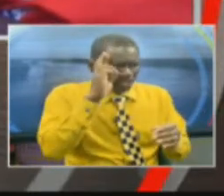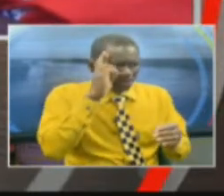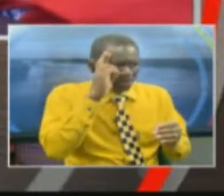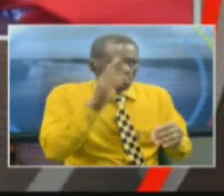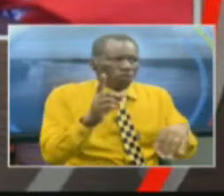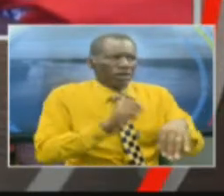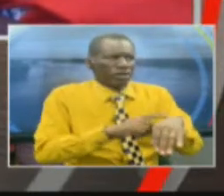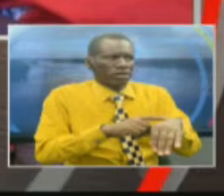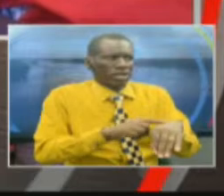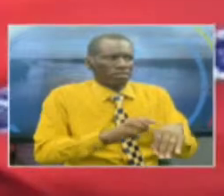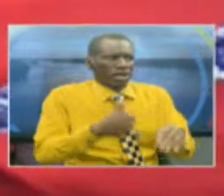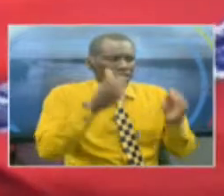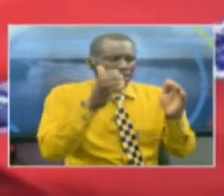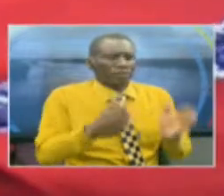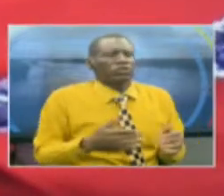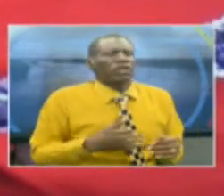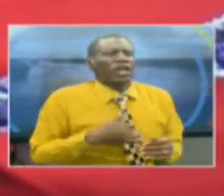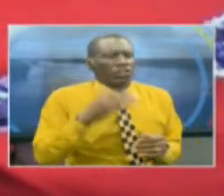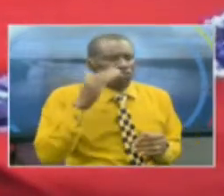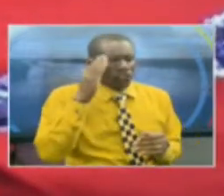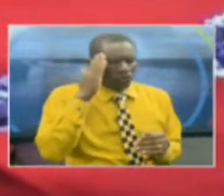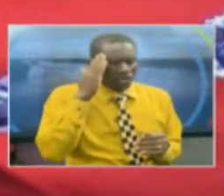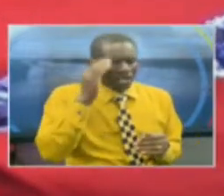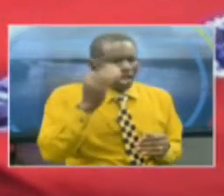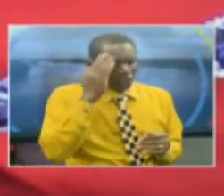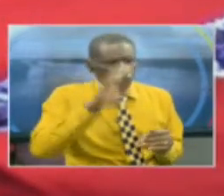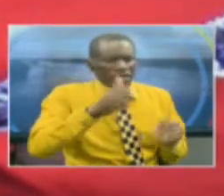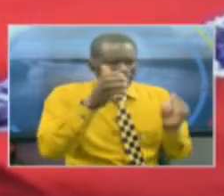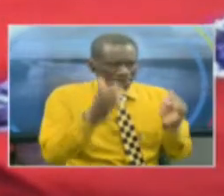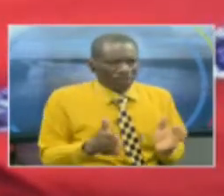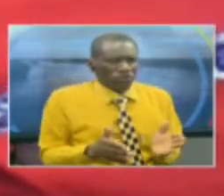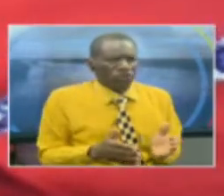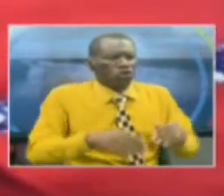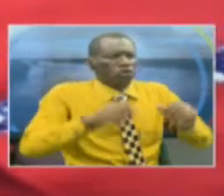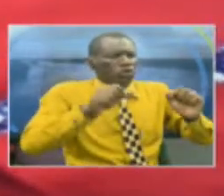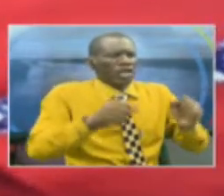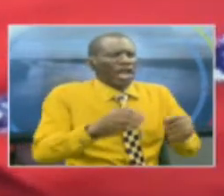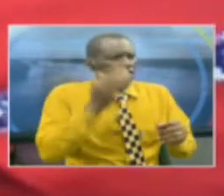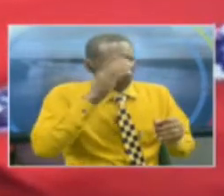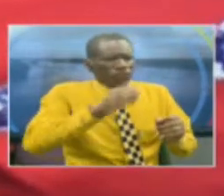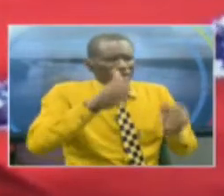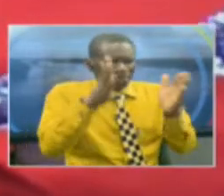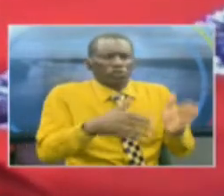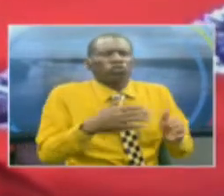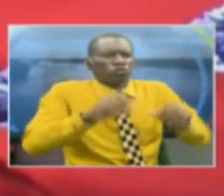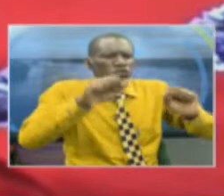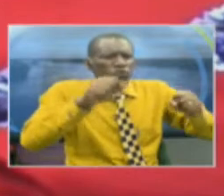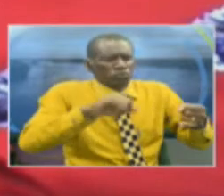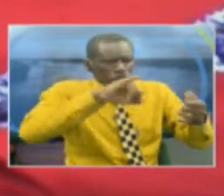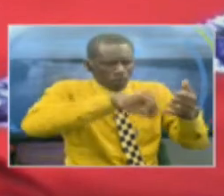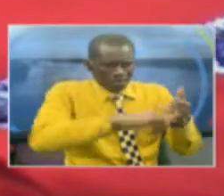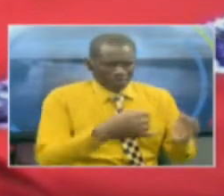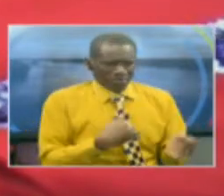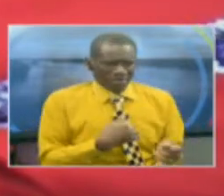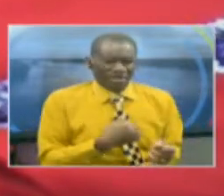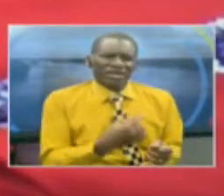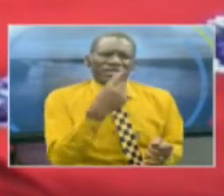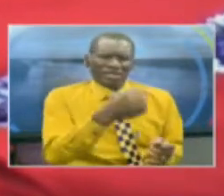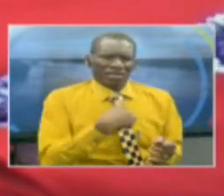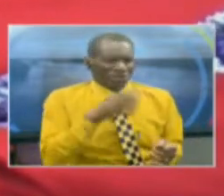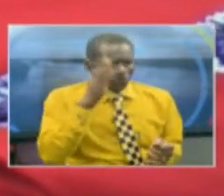time there's somebody I thought was a possibility, telling me that, you